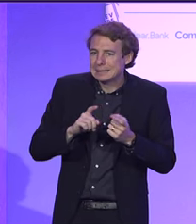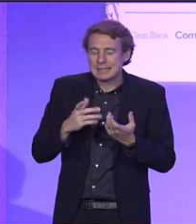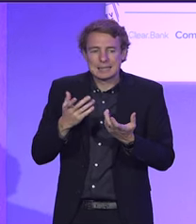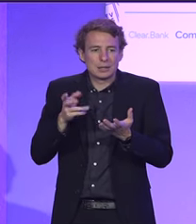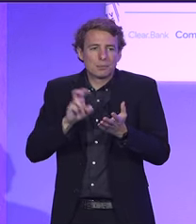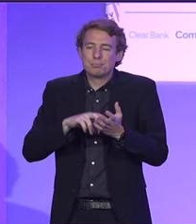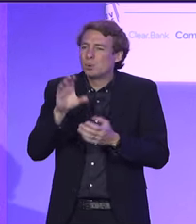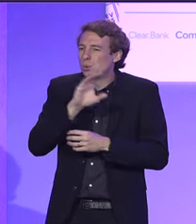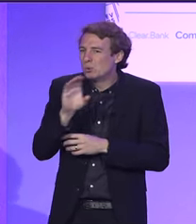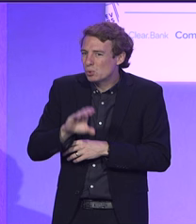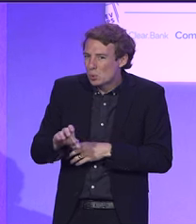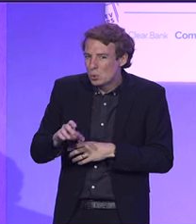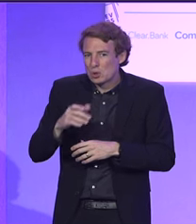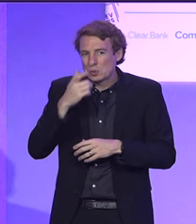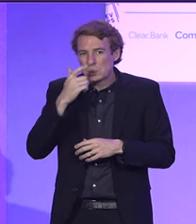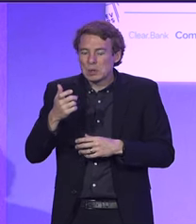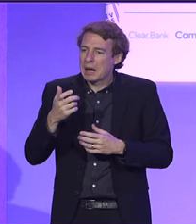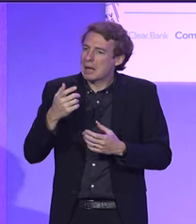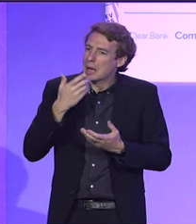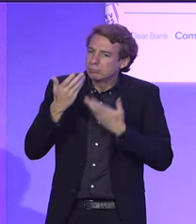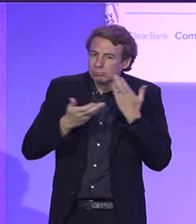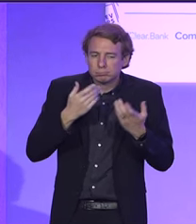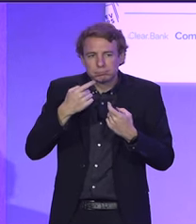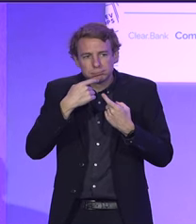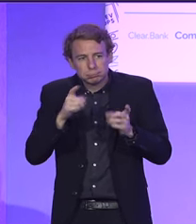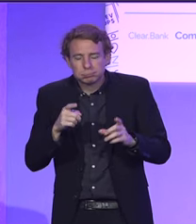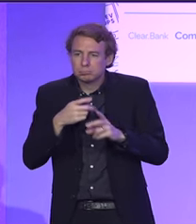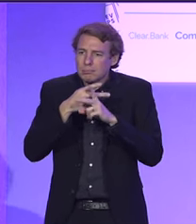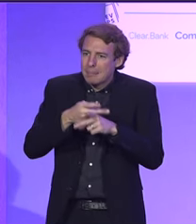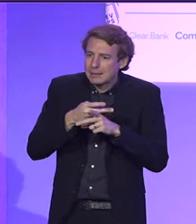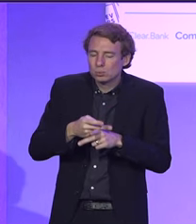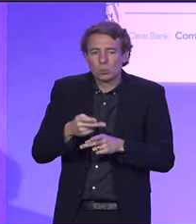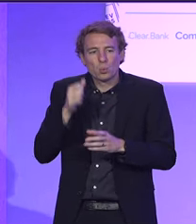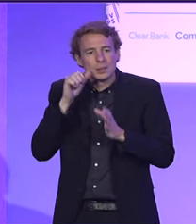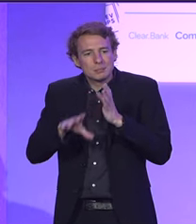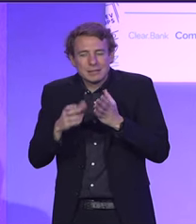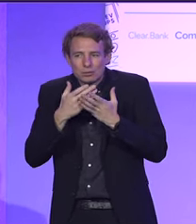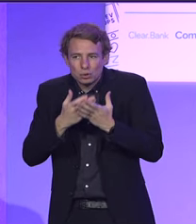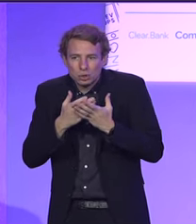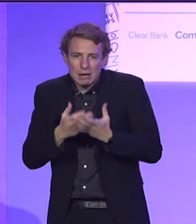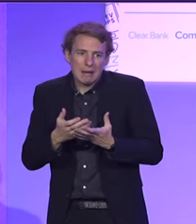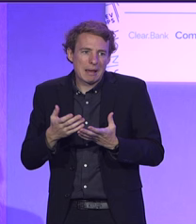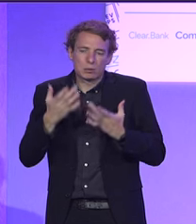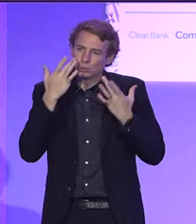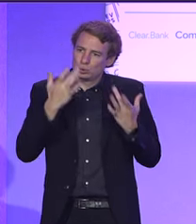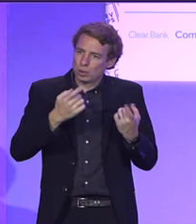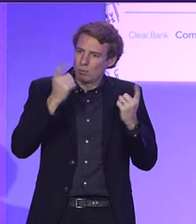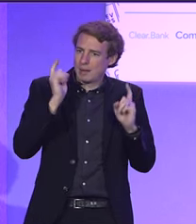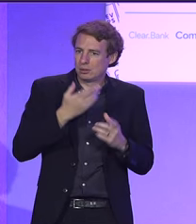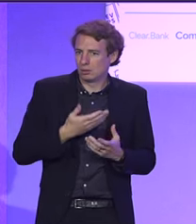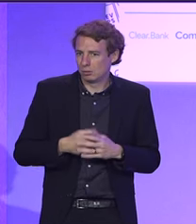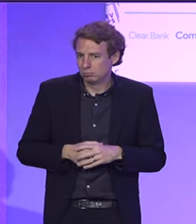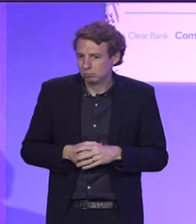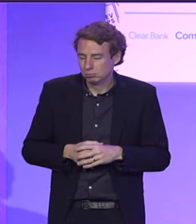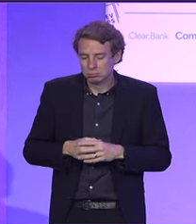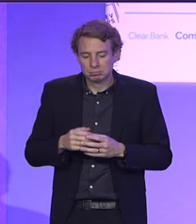manager that you can guide people, mentor people, share your experiences. You may then get inspired to maybe